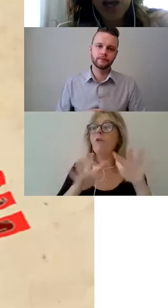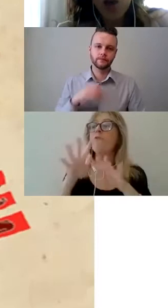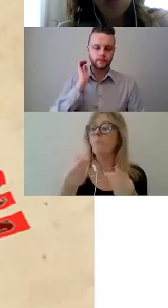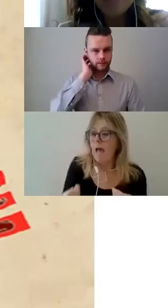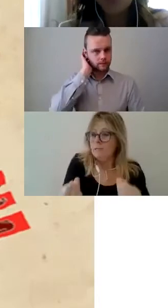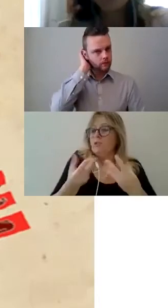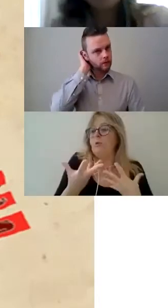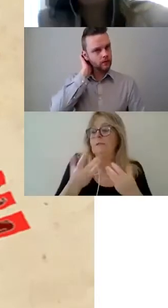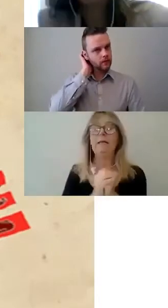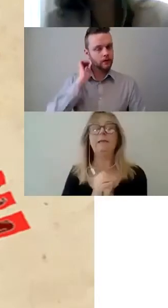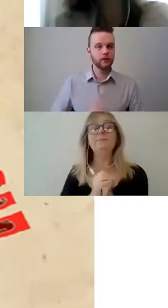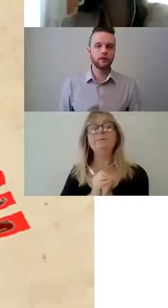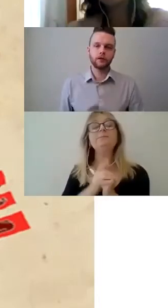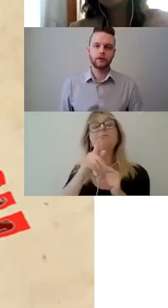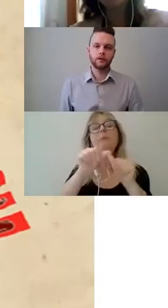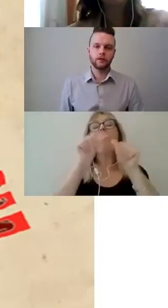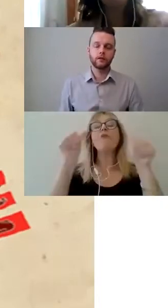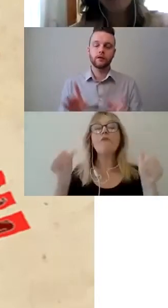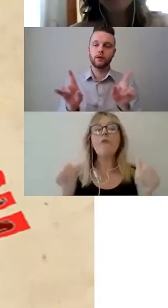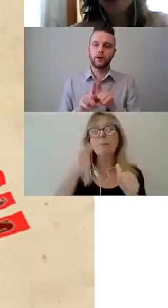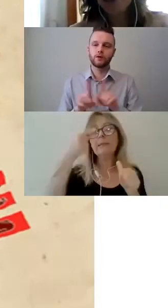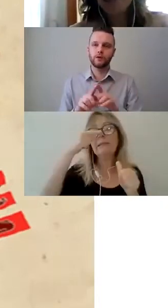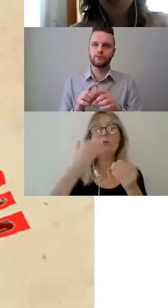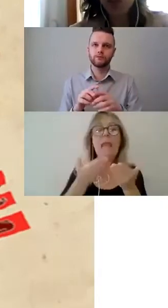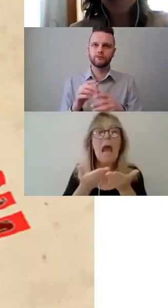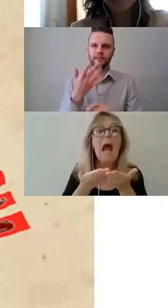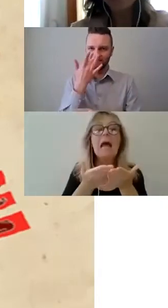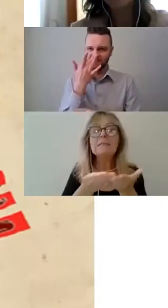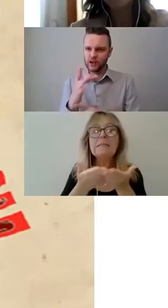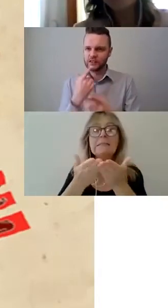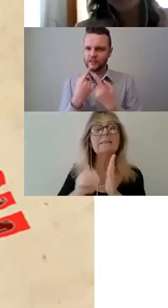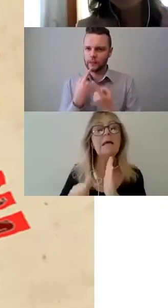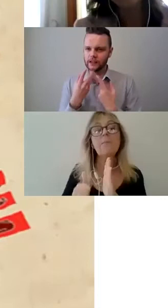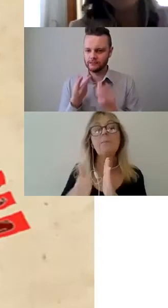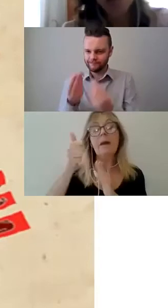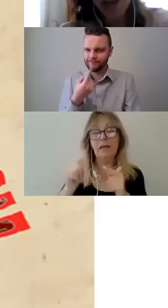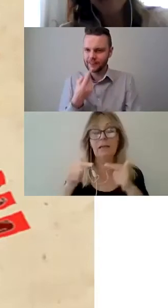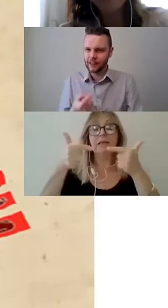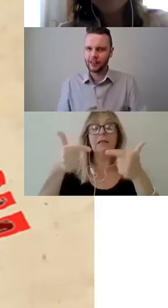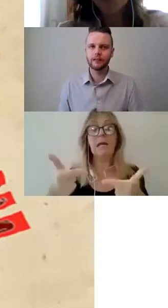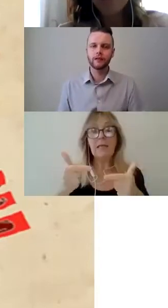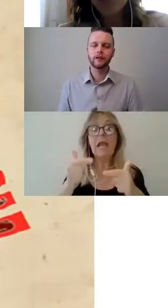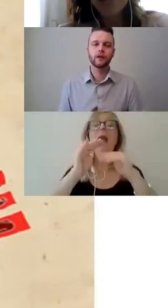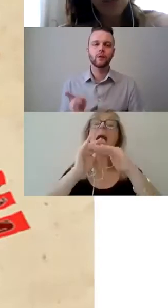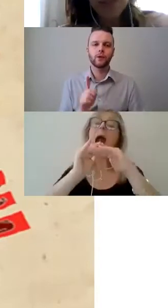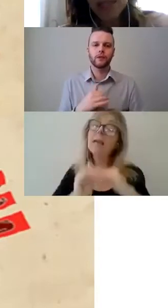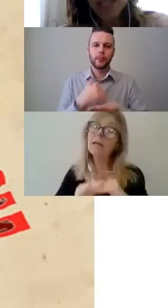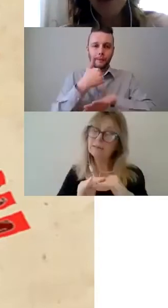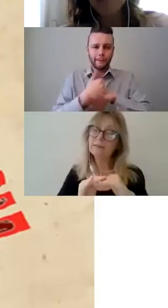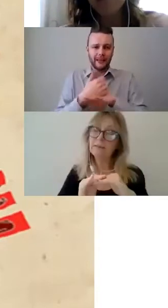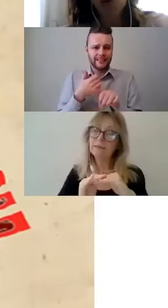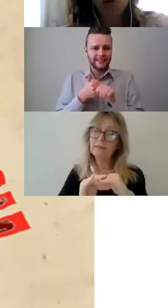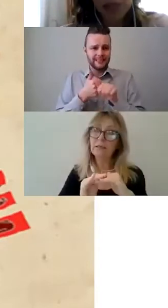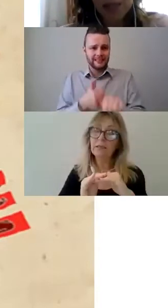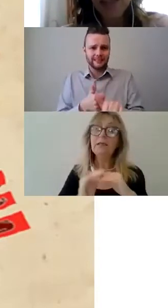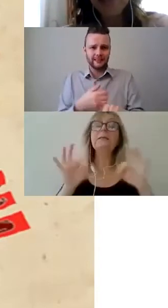and also false information received by these girls. What's the basic assistance that has